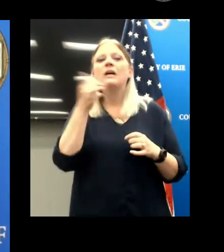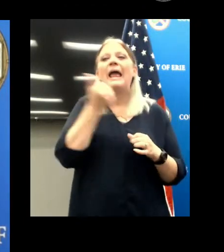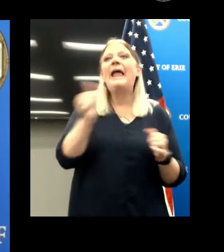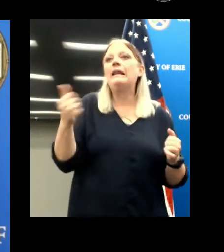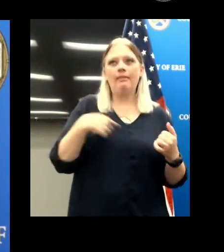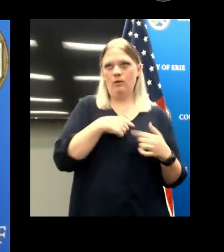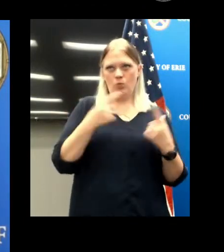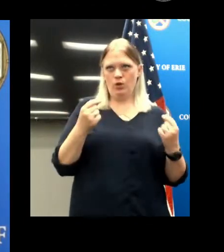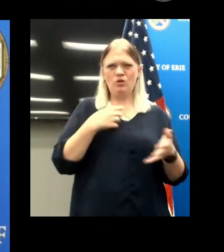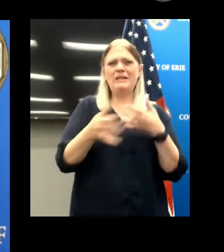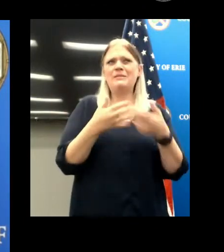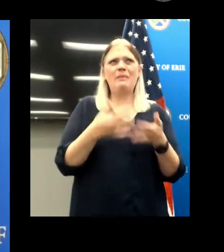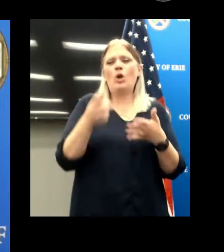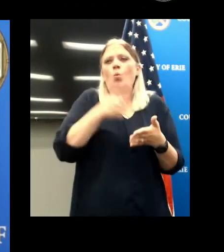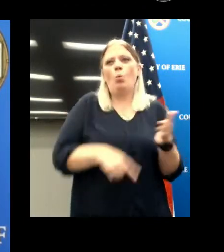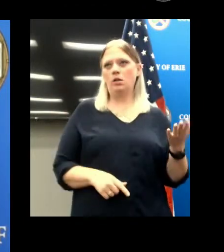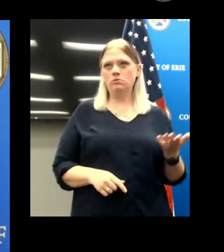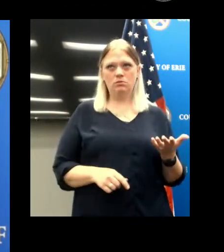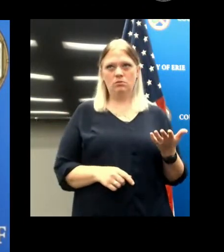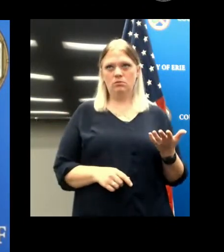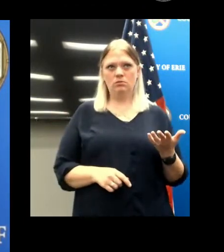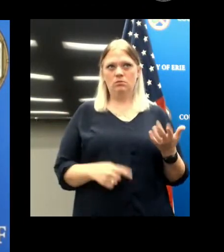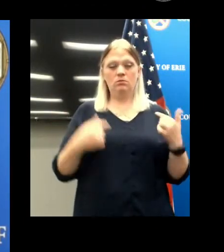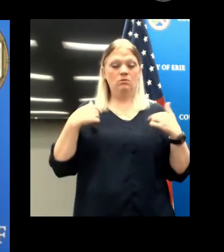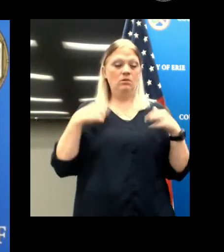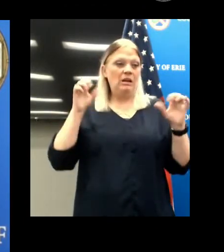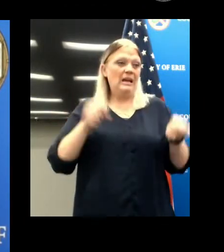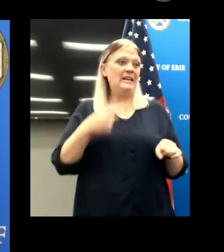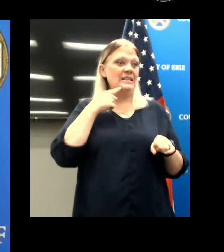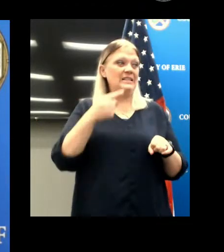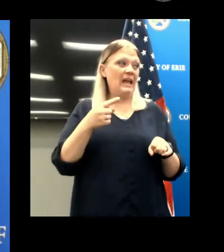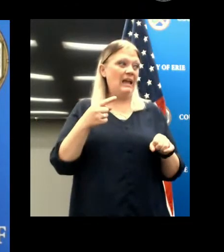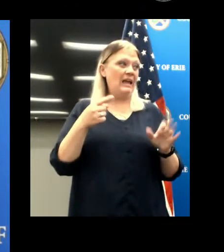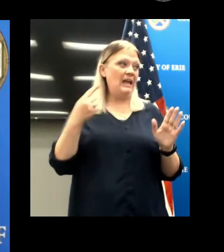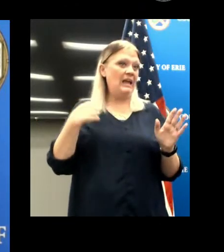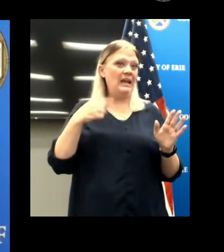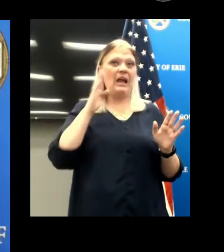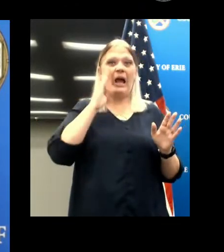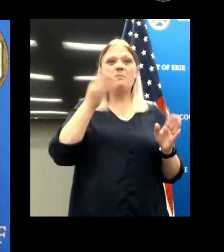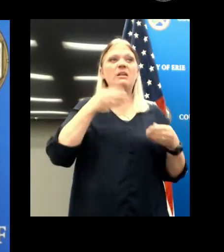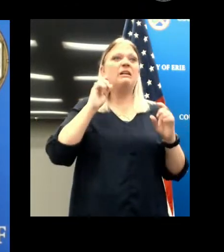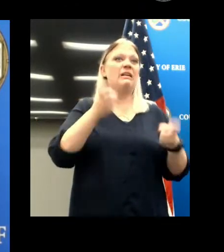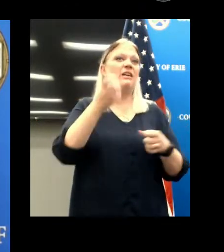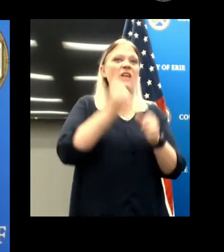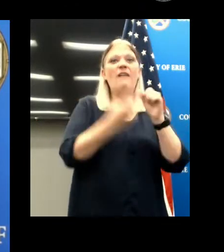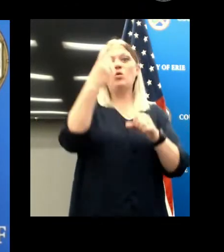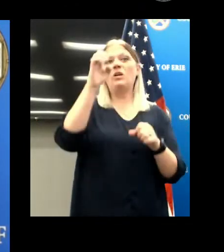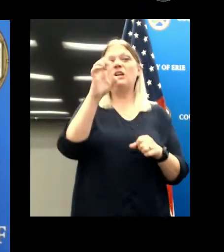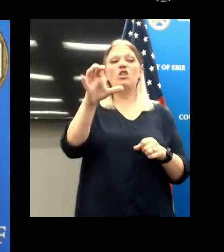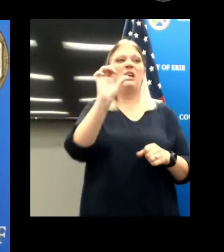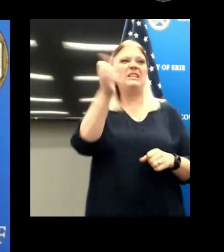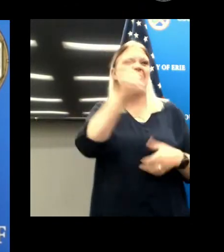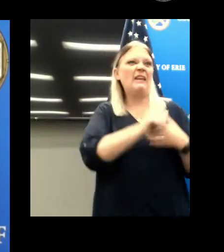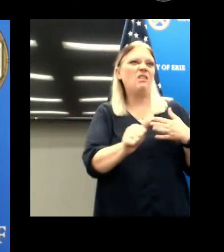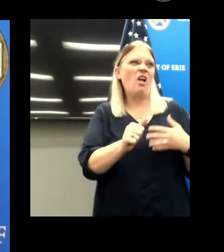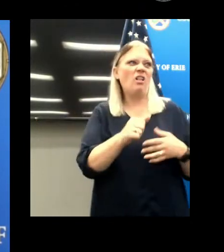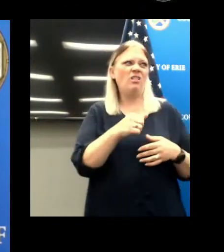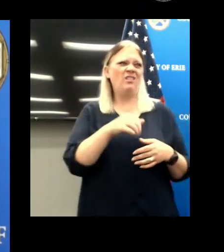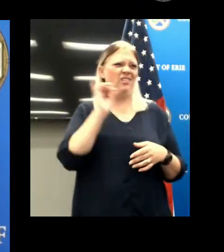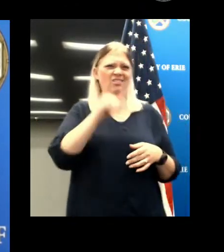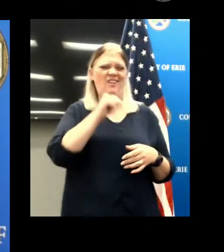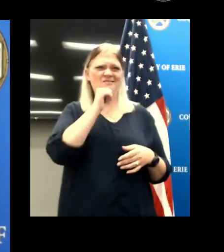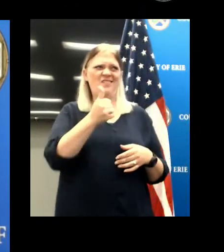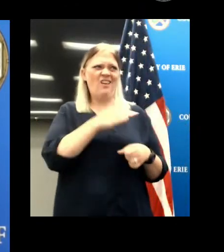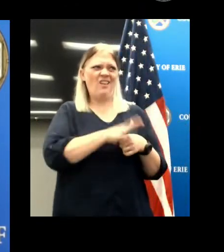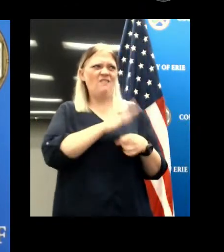matter what it is. I could say we're going to give everybody in Erie County $10. Someone will question saying, that's no good, I